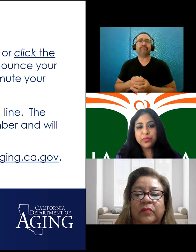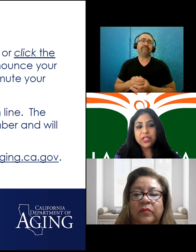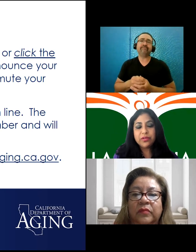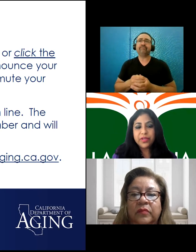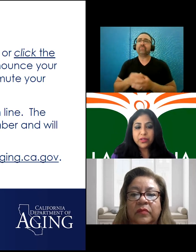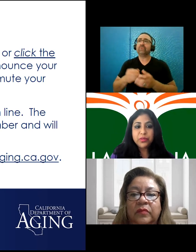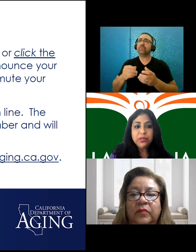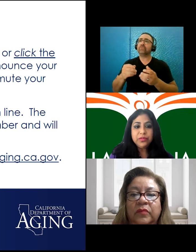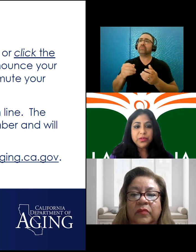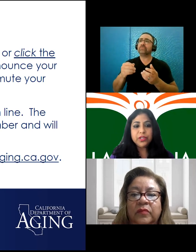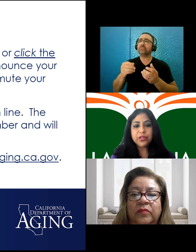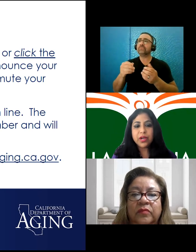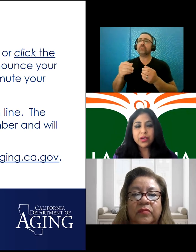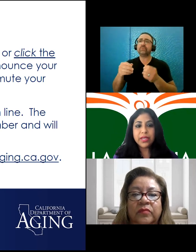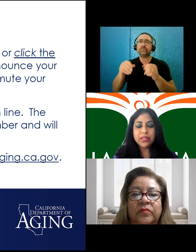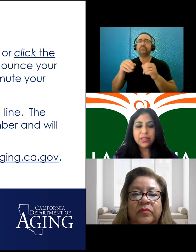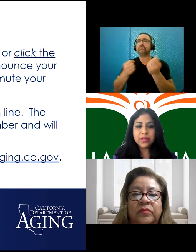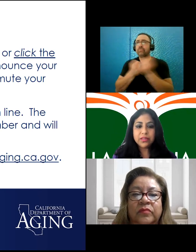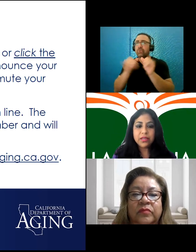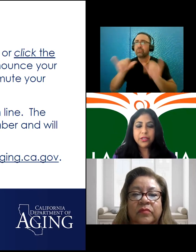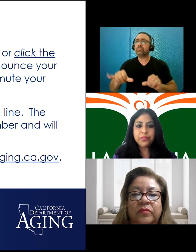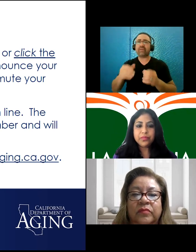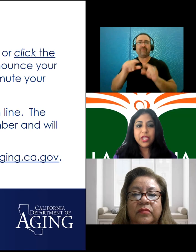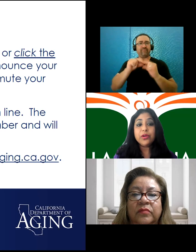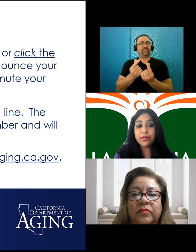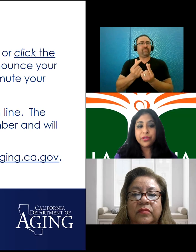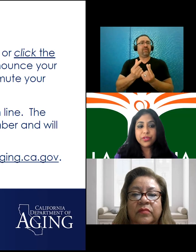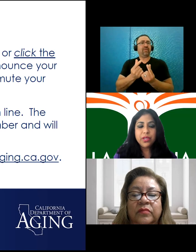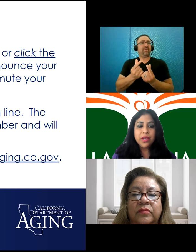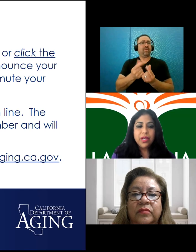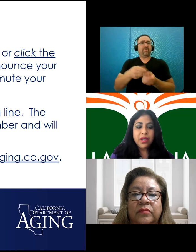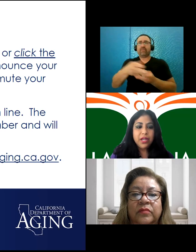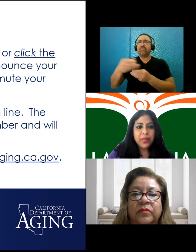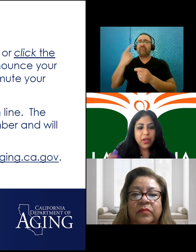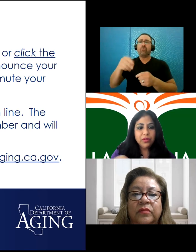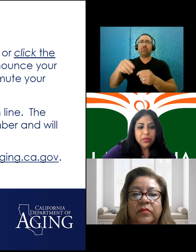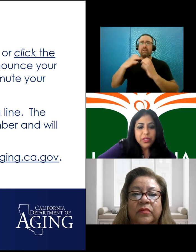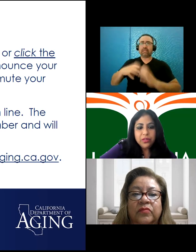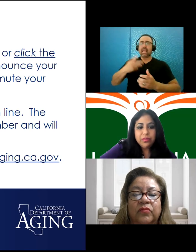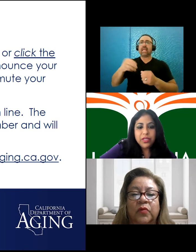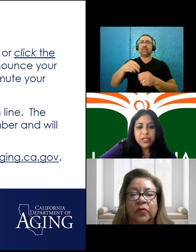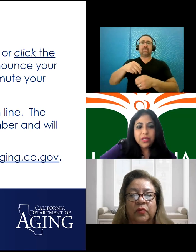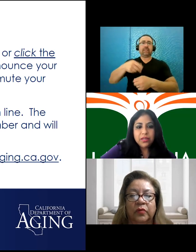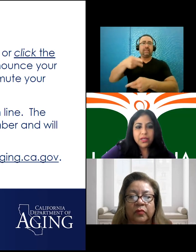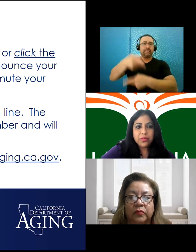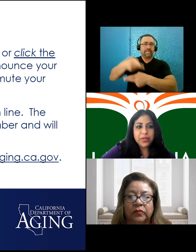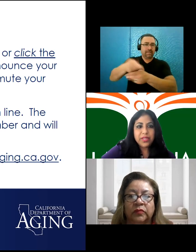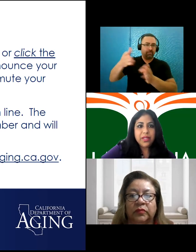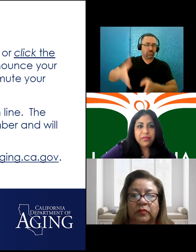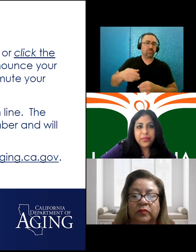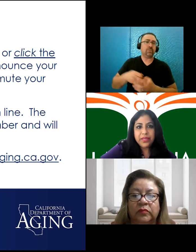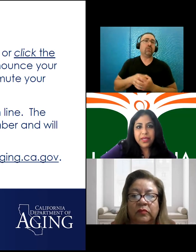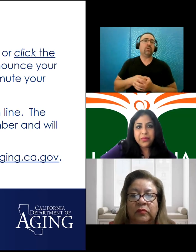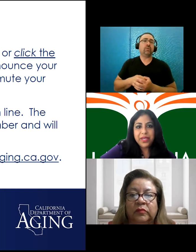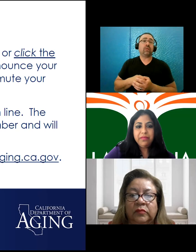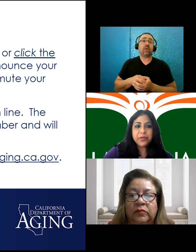support groups that are available for our clients and caregivers. I also wanted to mention within